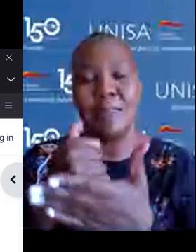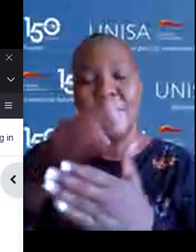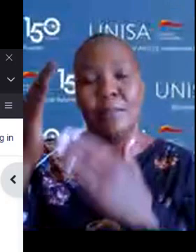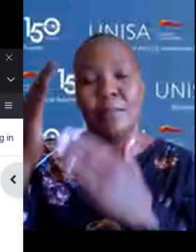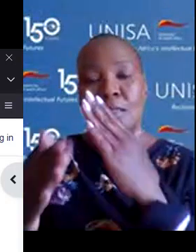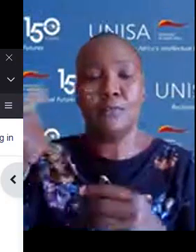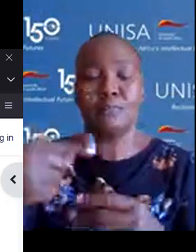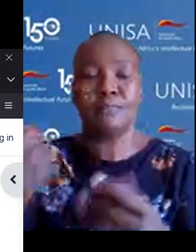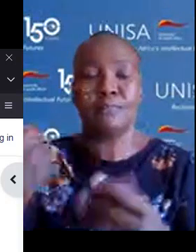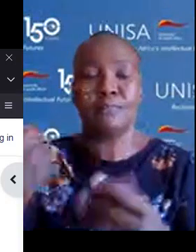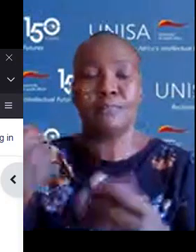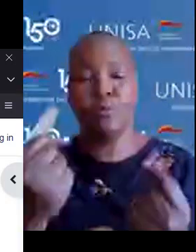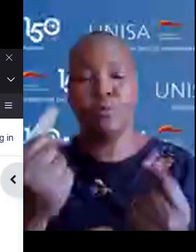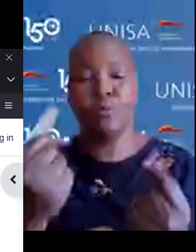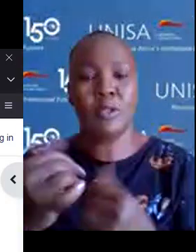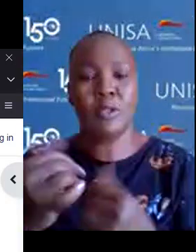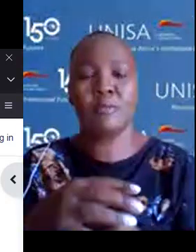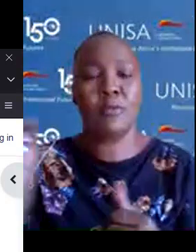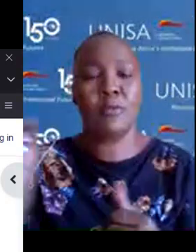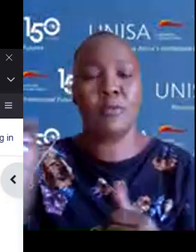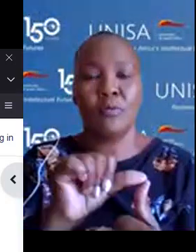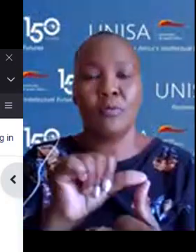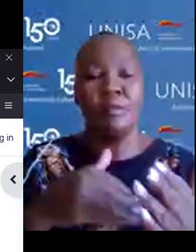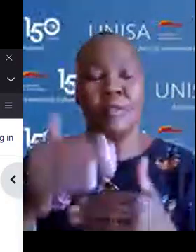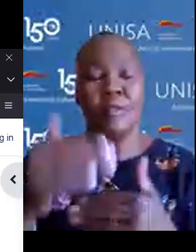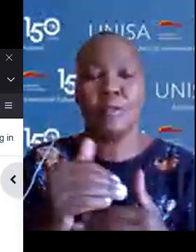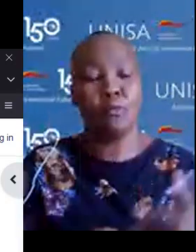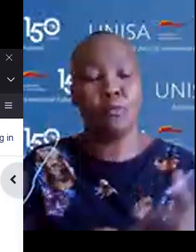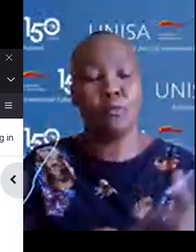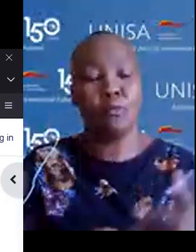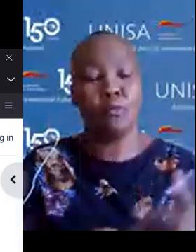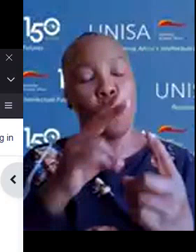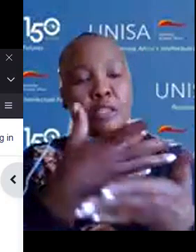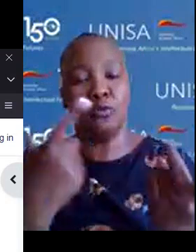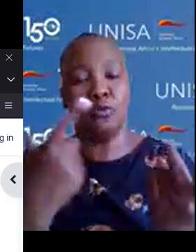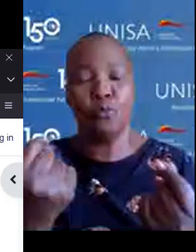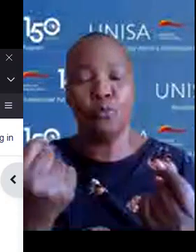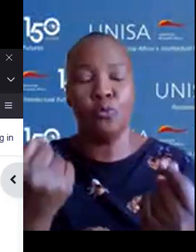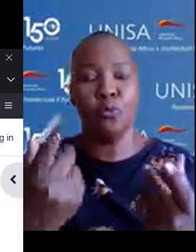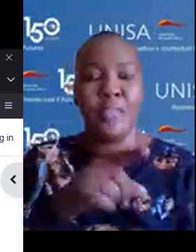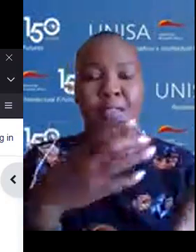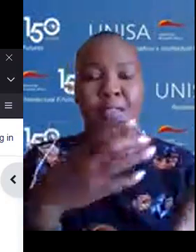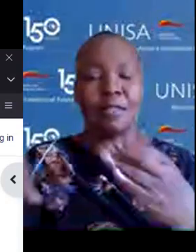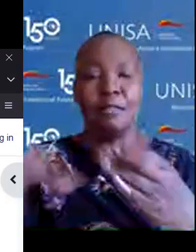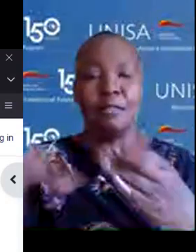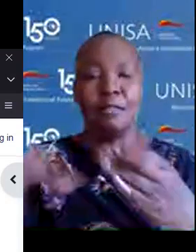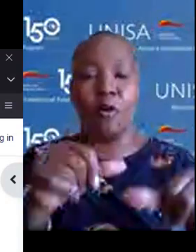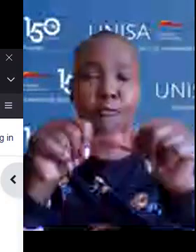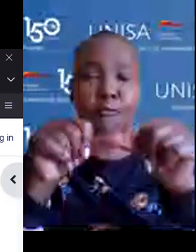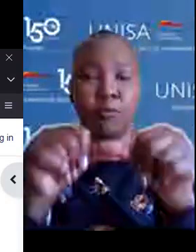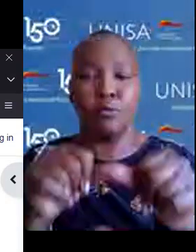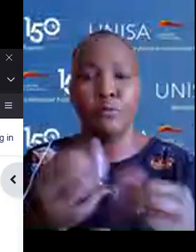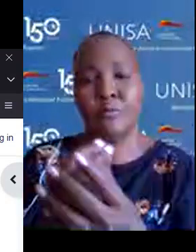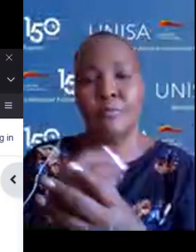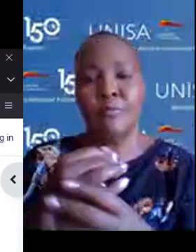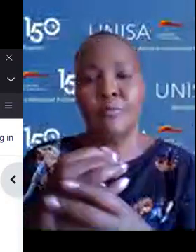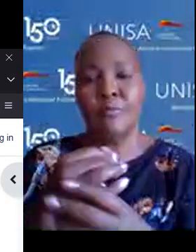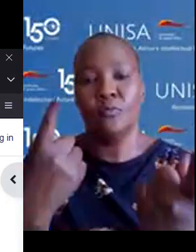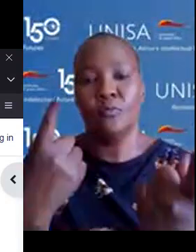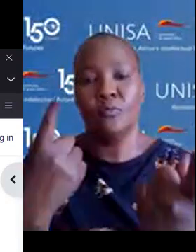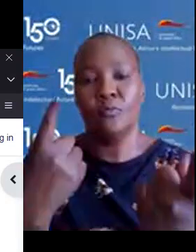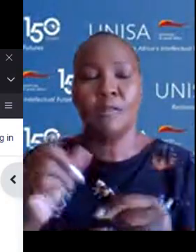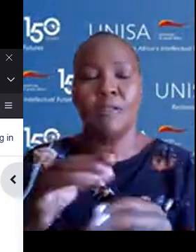always come afterwards, watch the recordings, and then do the activities. Or you can follow along as we do